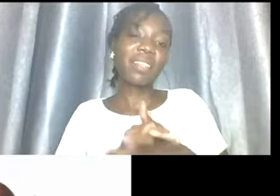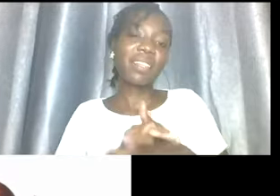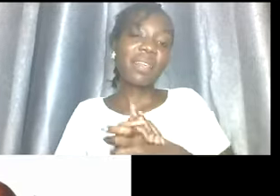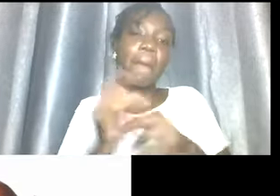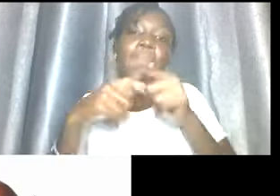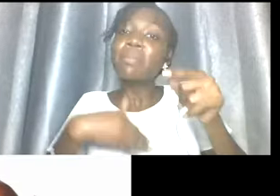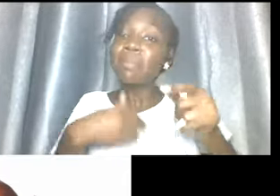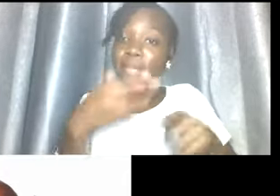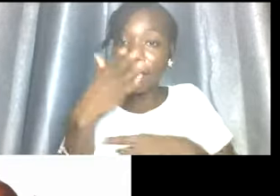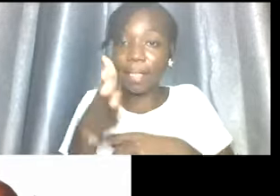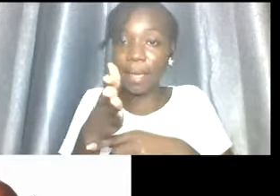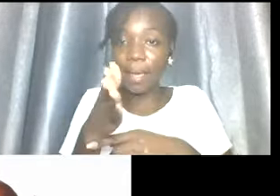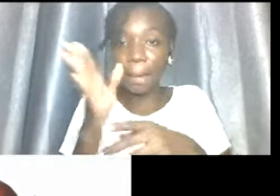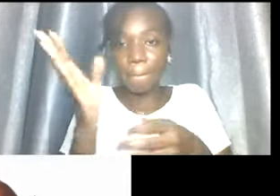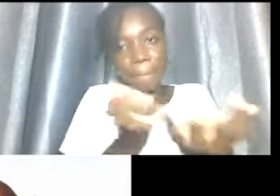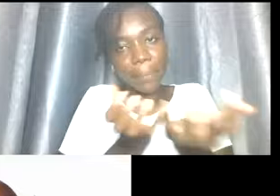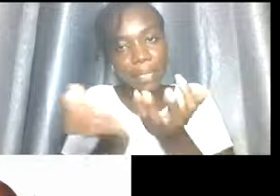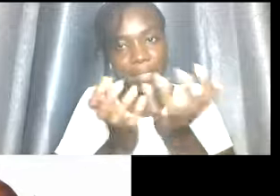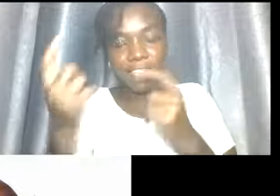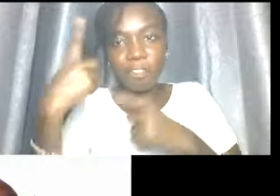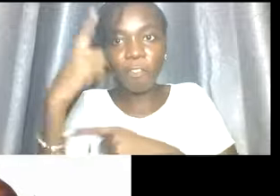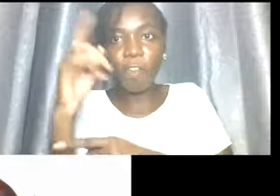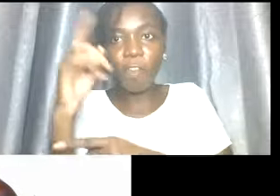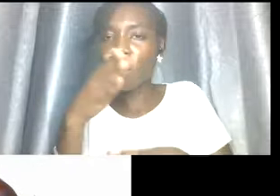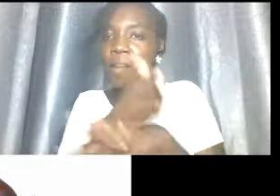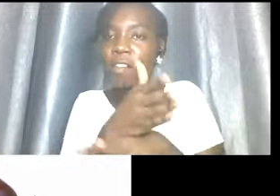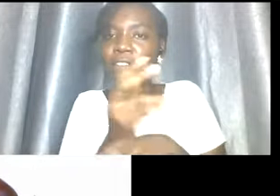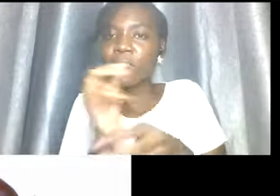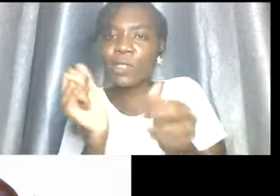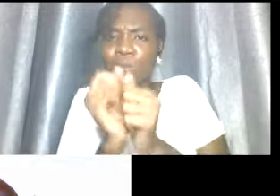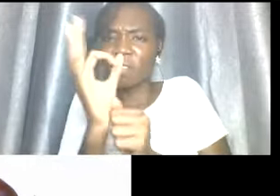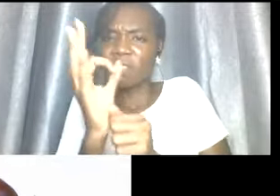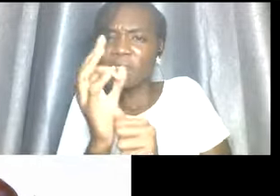for just over 12 years now.